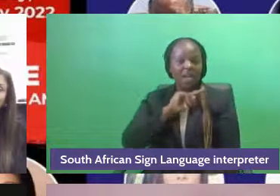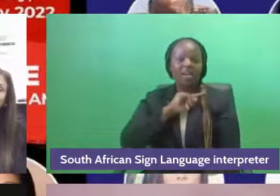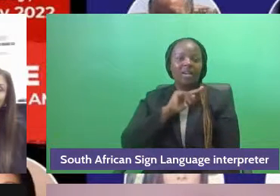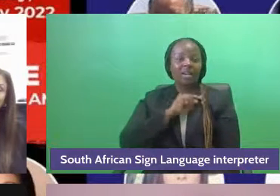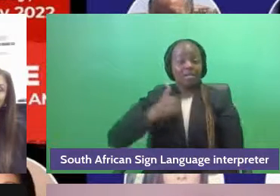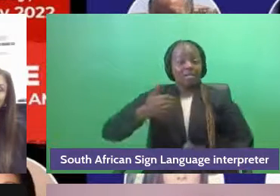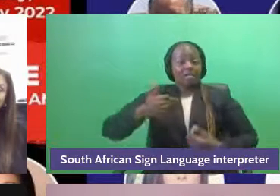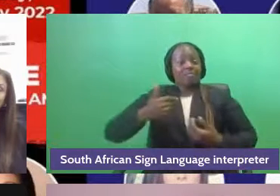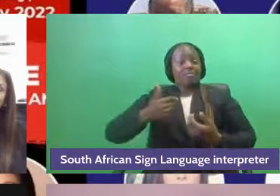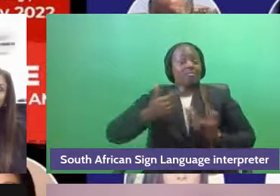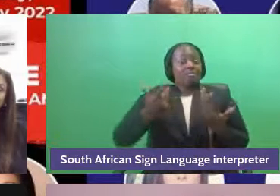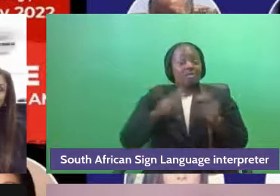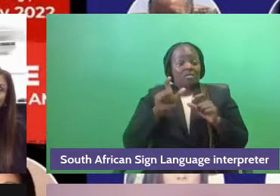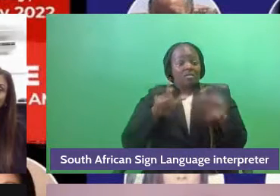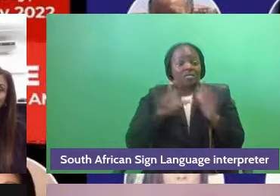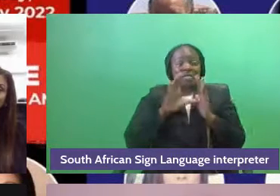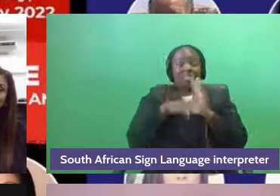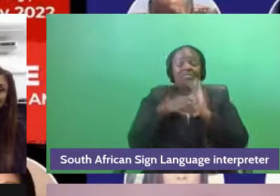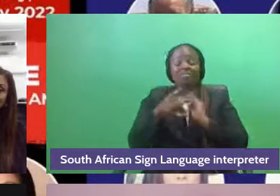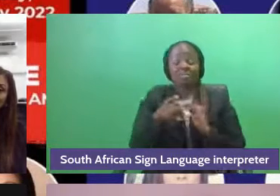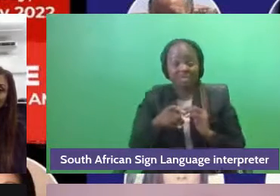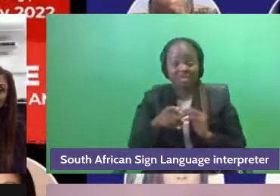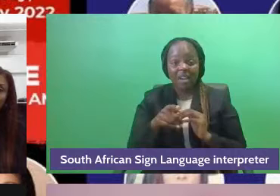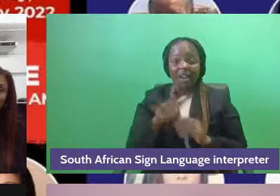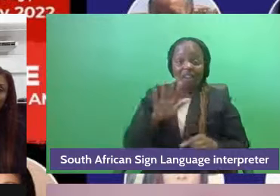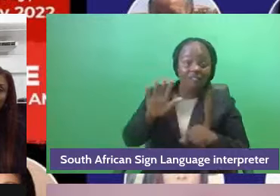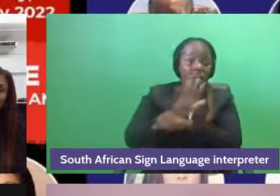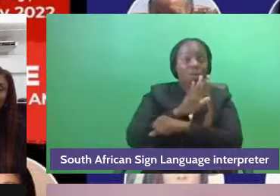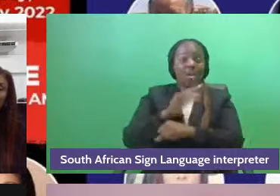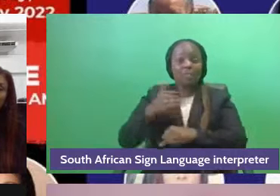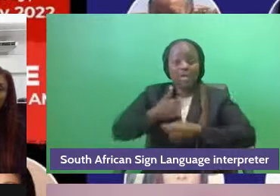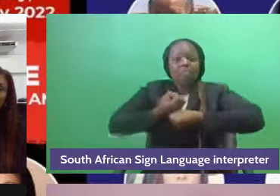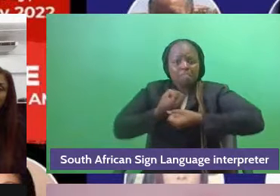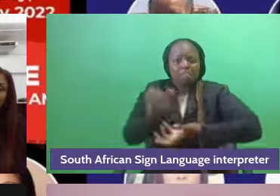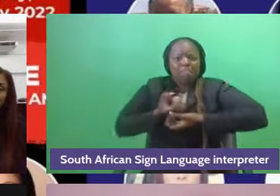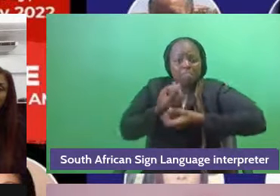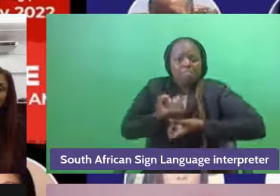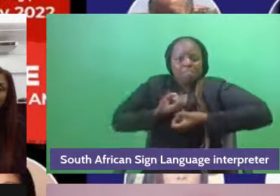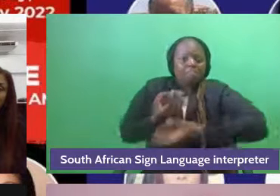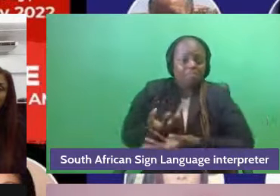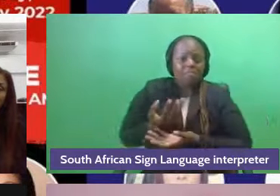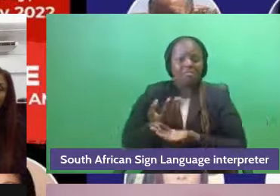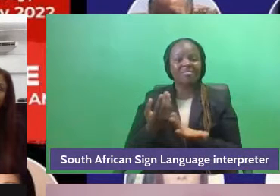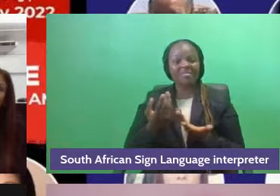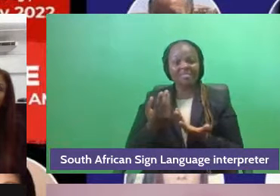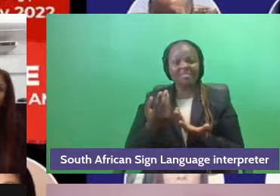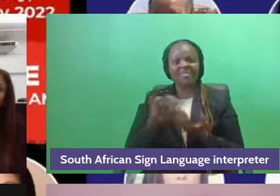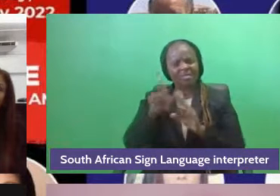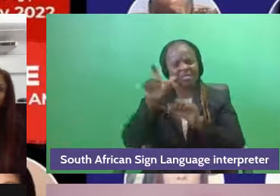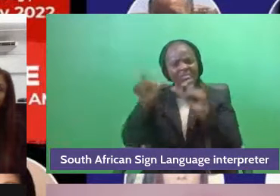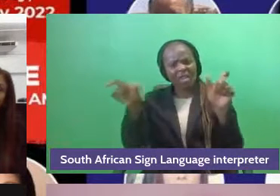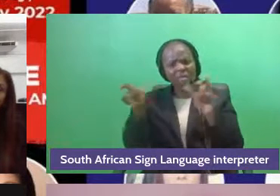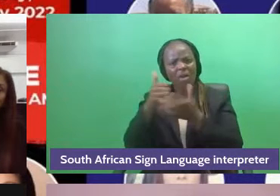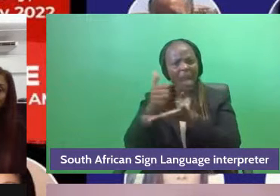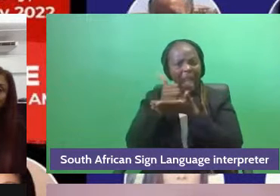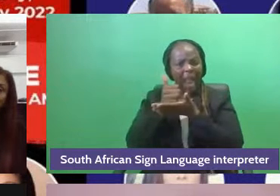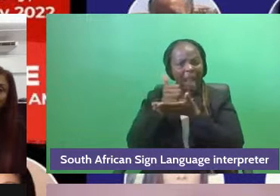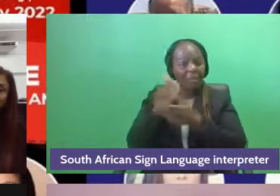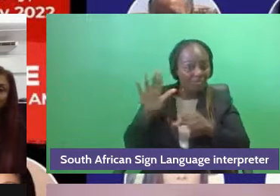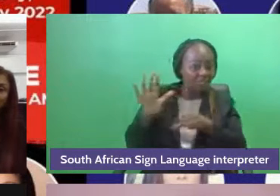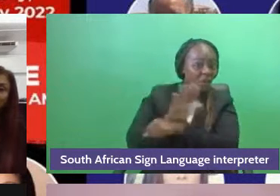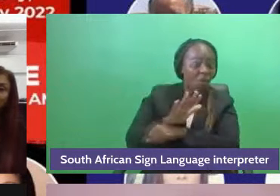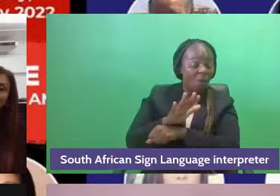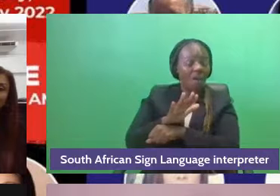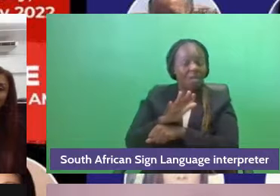with disability, you're unable to express yourself fully, where he or she sisters will be able to assist you fully and